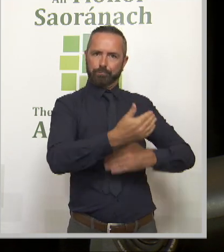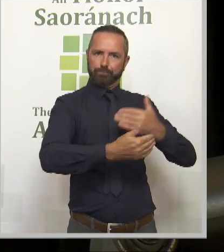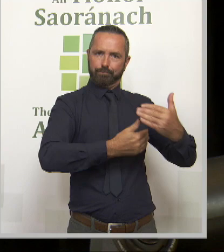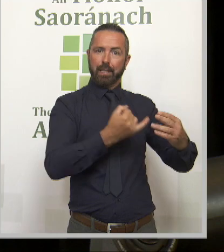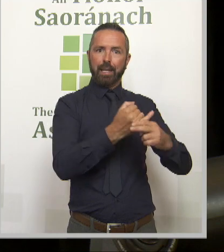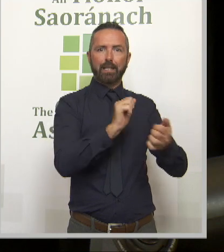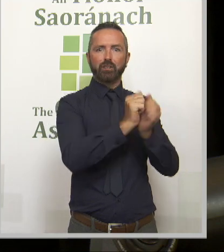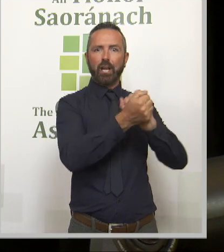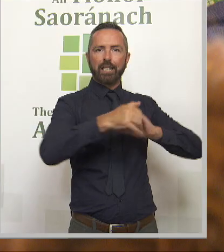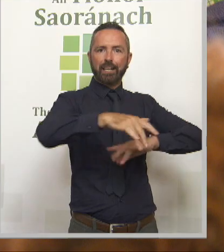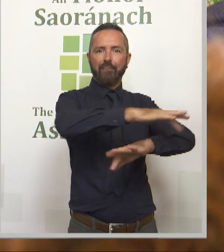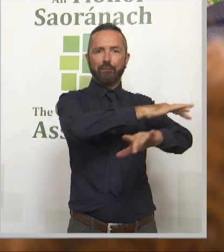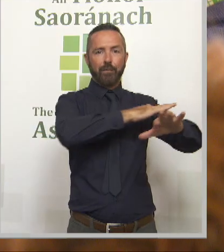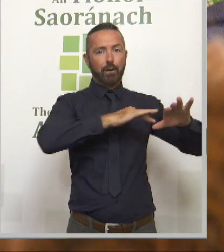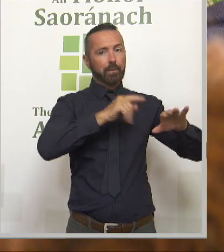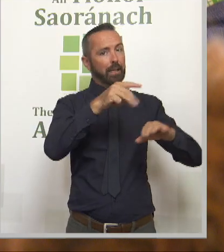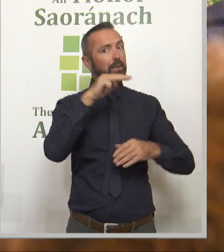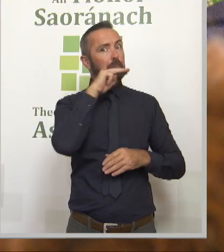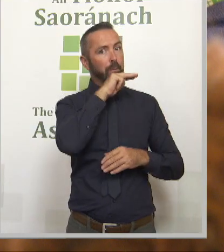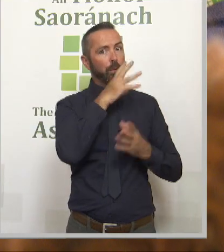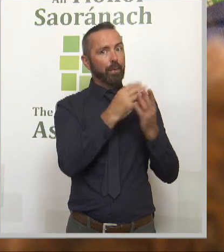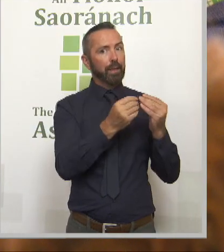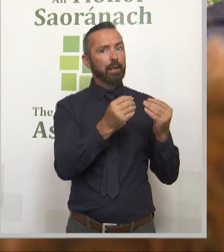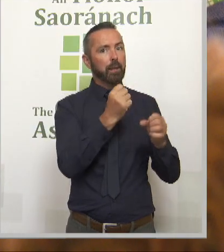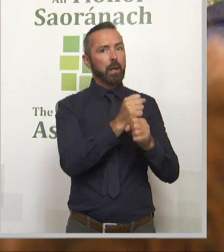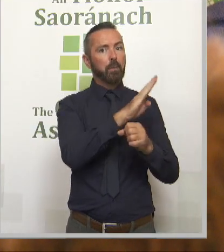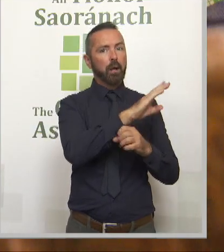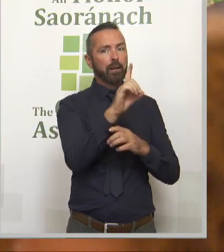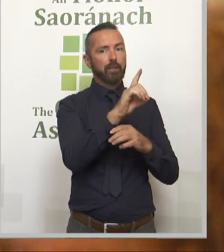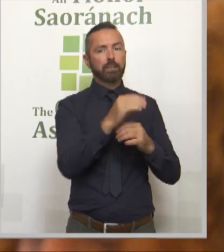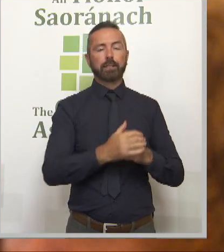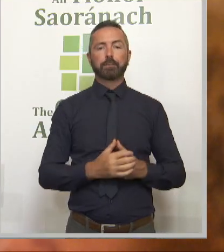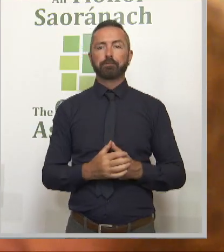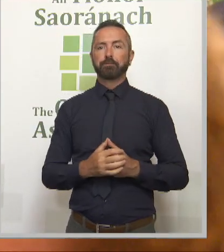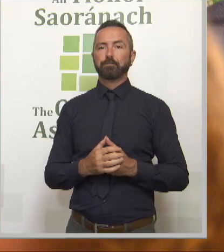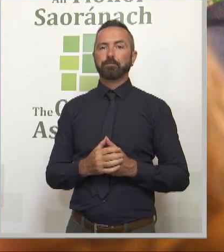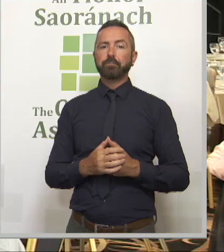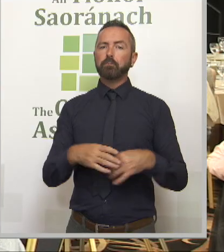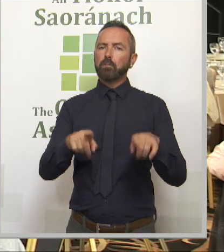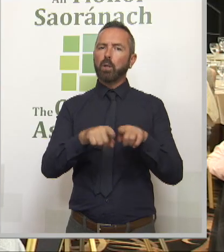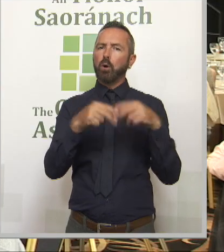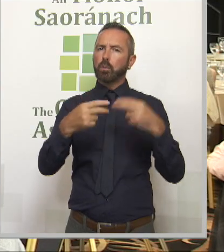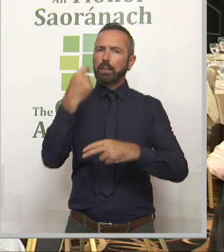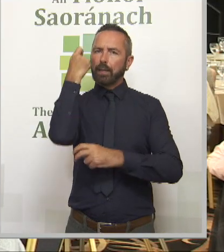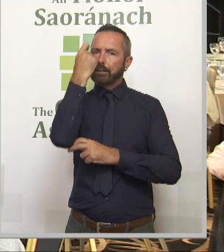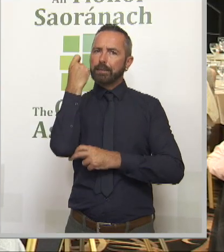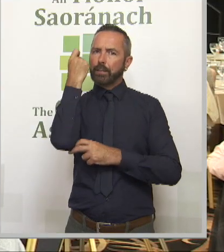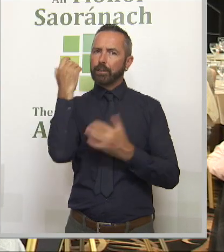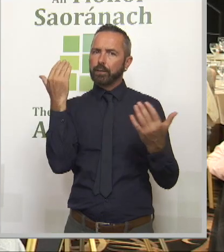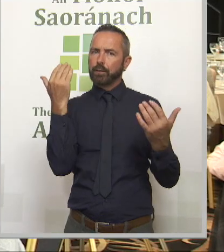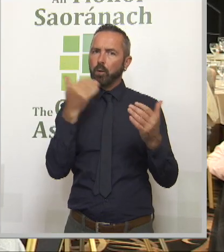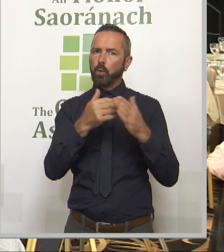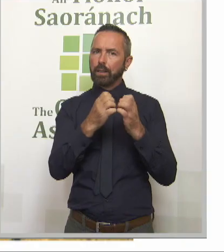in a changing environment. So that's also an important feature of biodiversity. We might also consider what